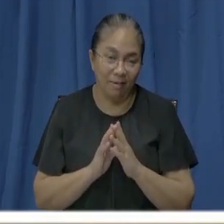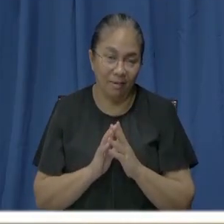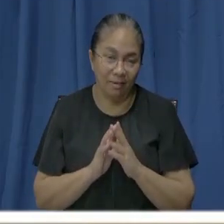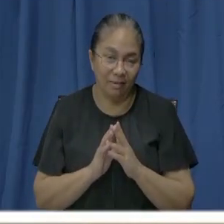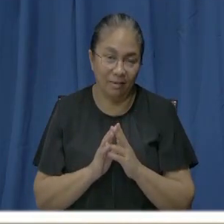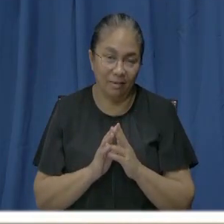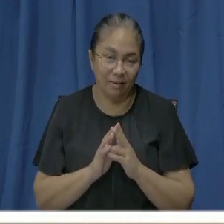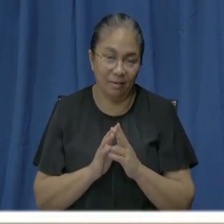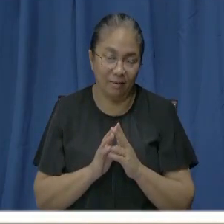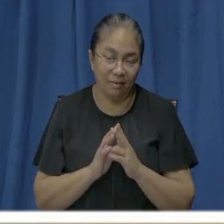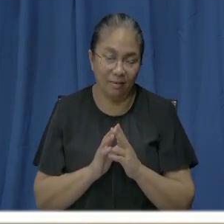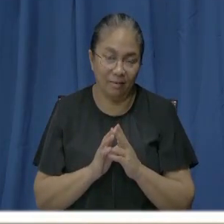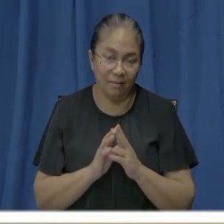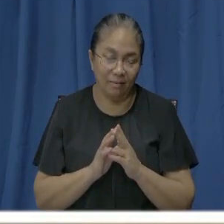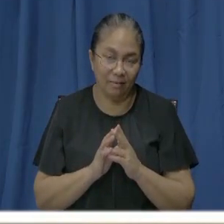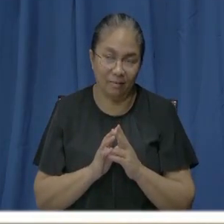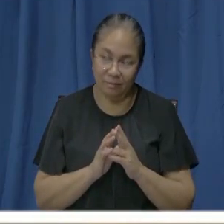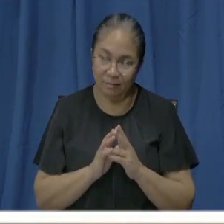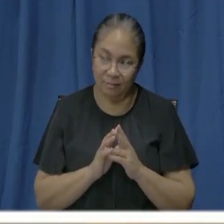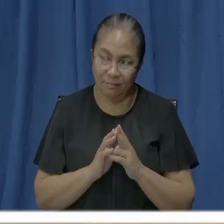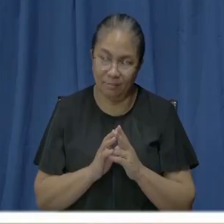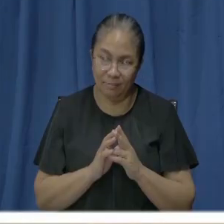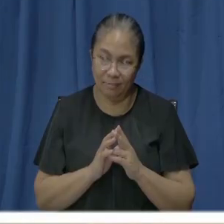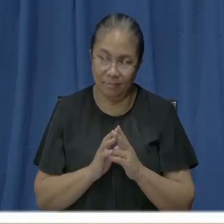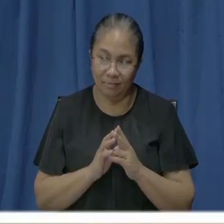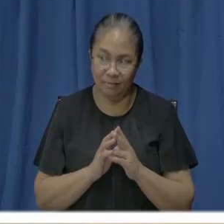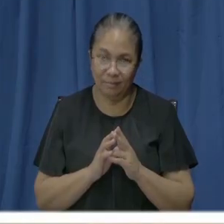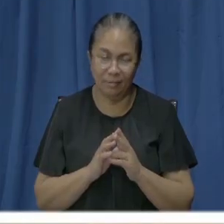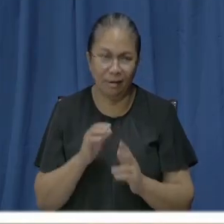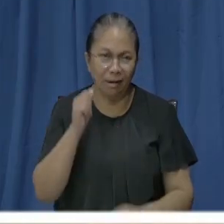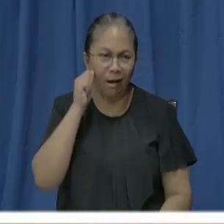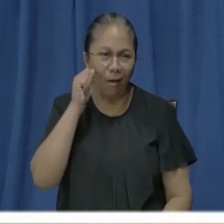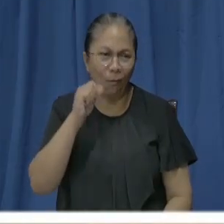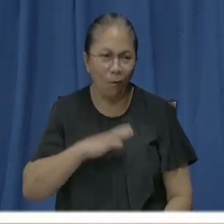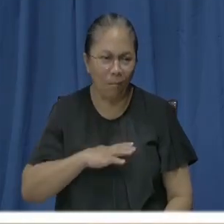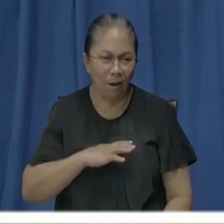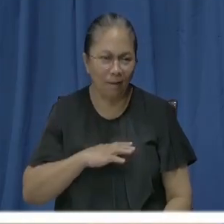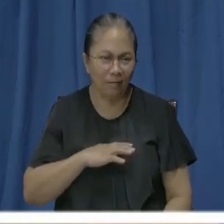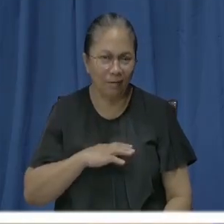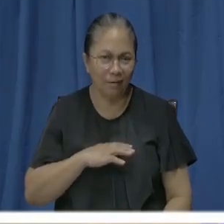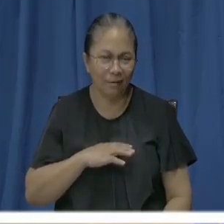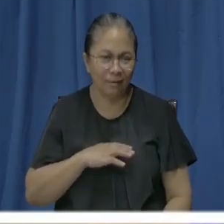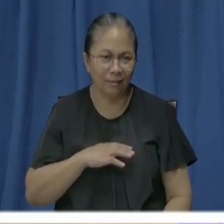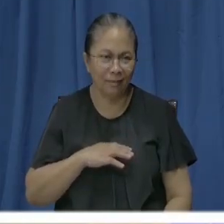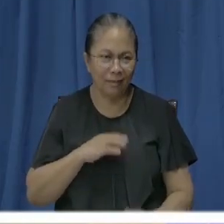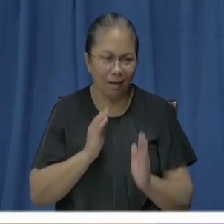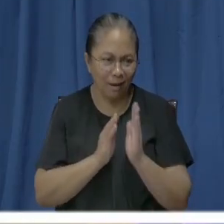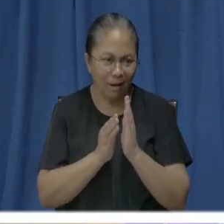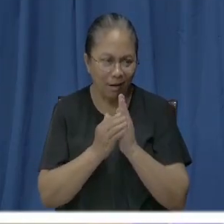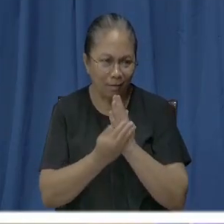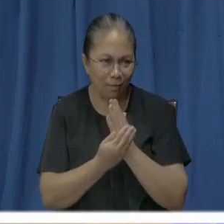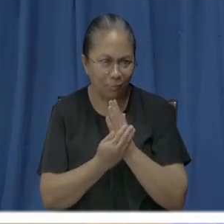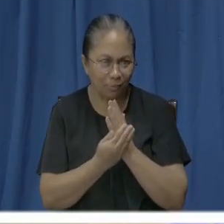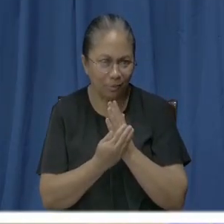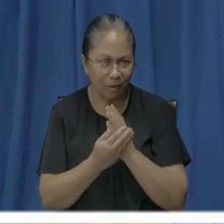In the very act, well, talk about a smoking gun.